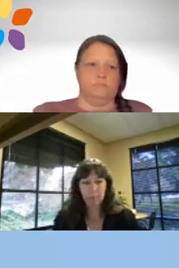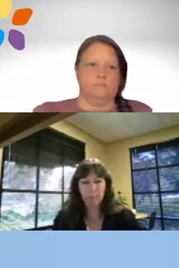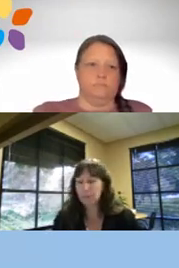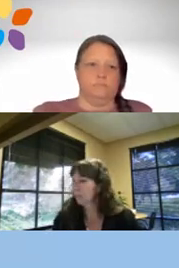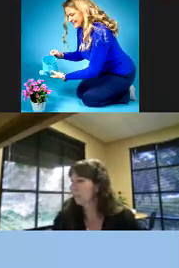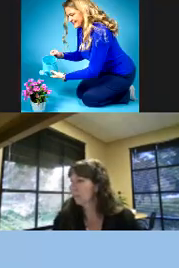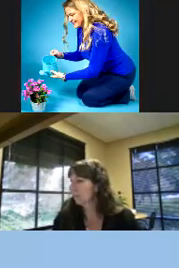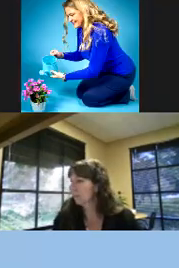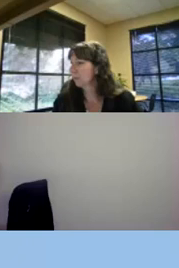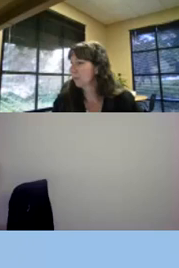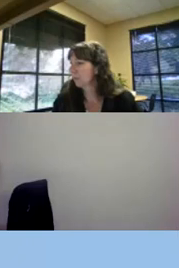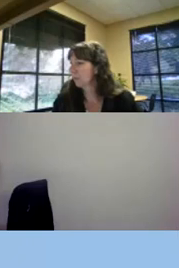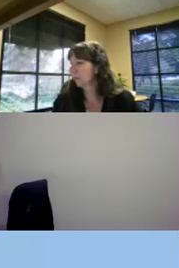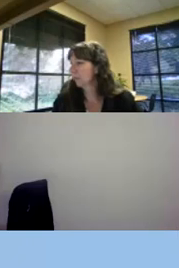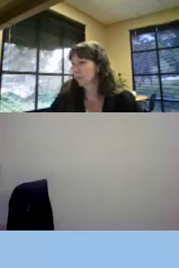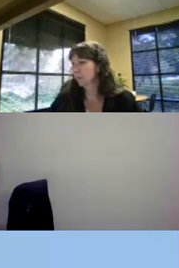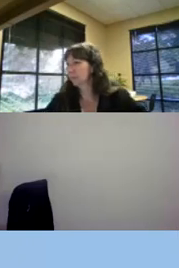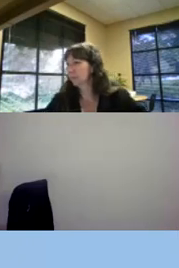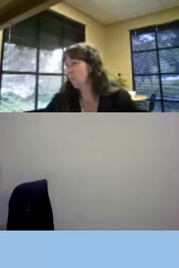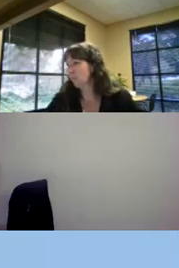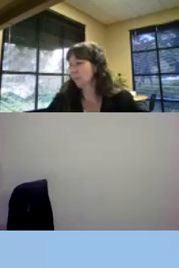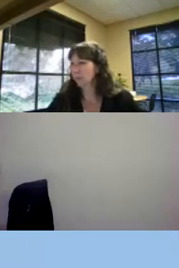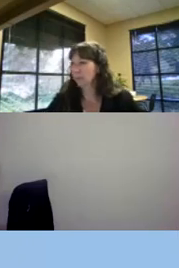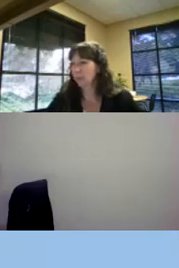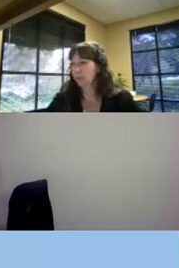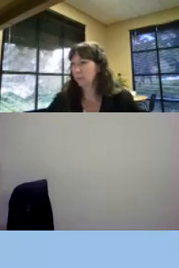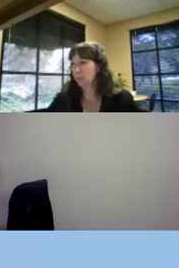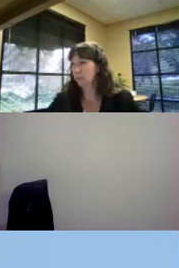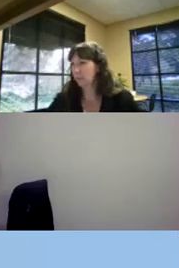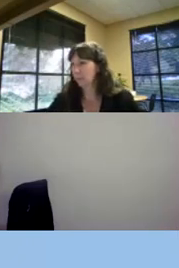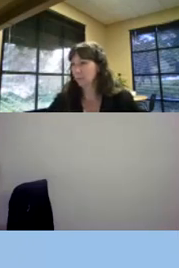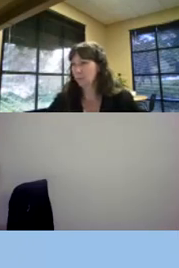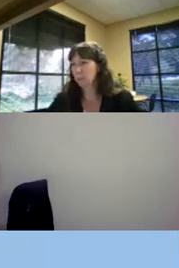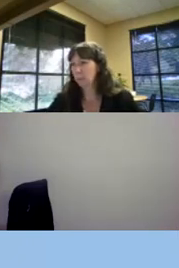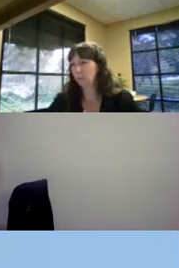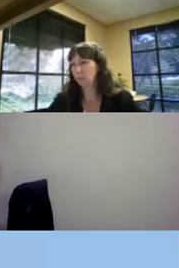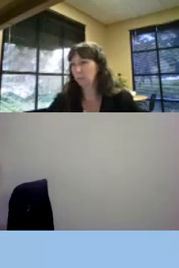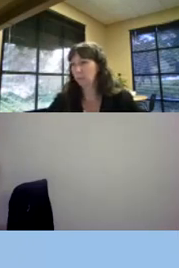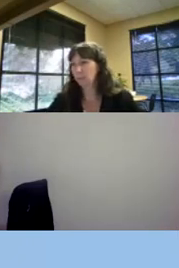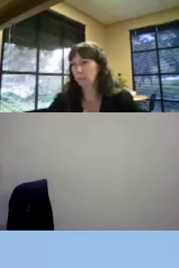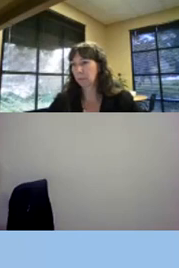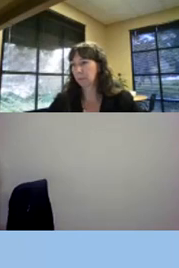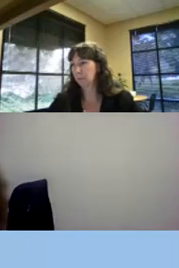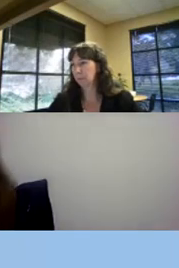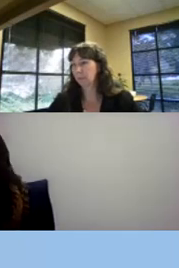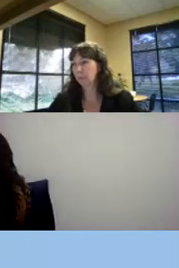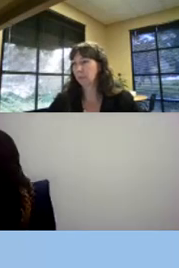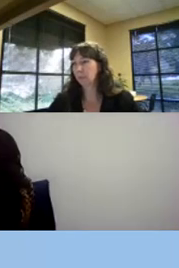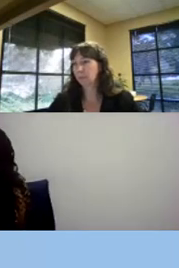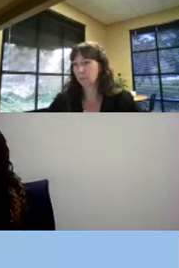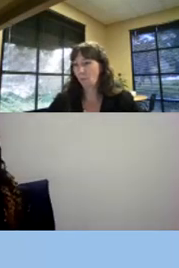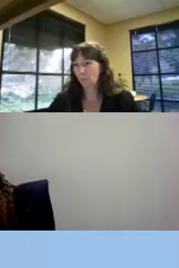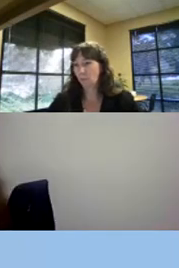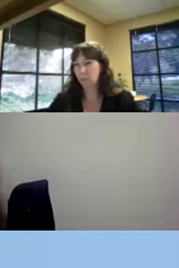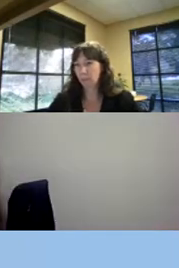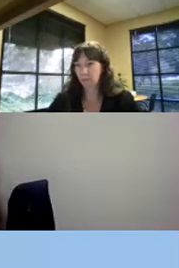isolation that might exist in metropolitan versus rural areas that we serve across our 10 county catchment area a